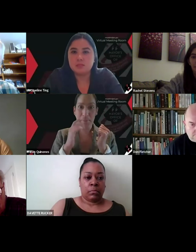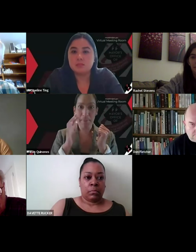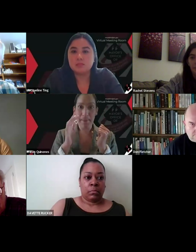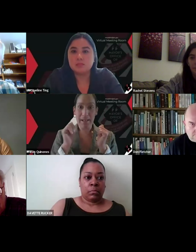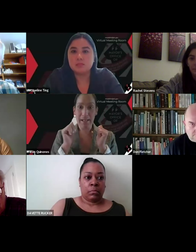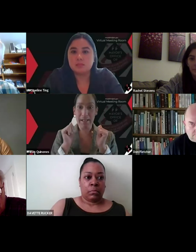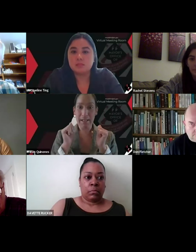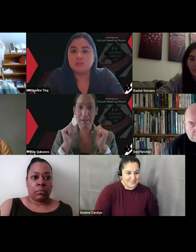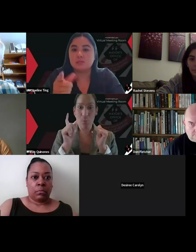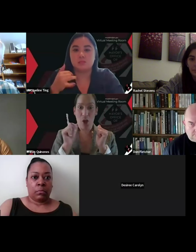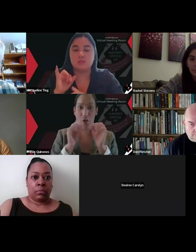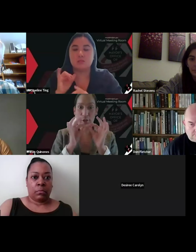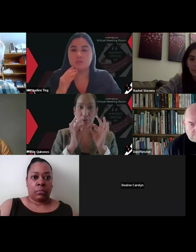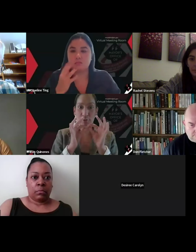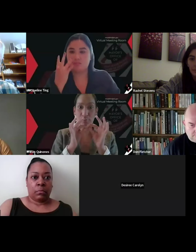second.